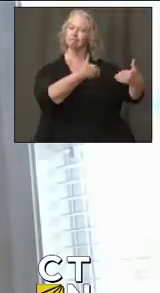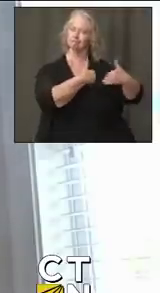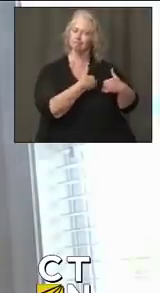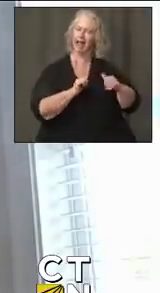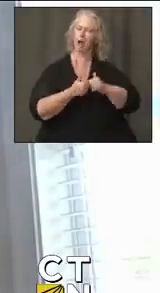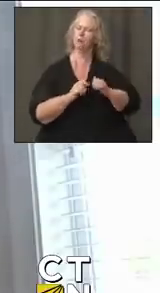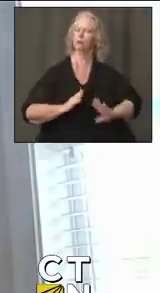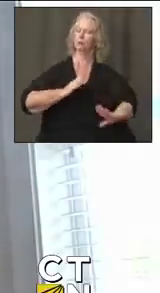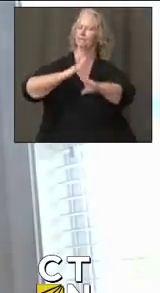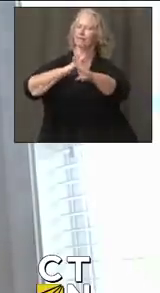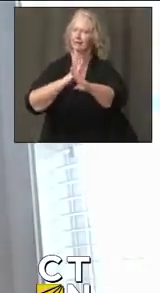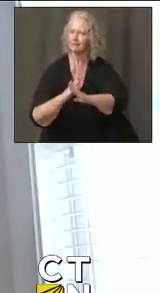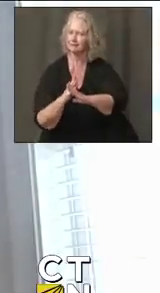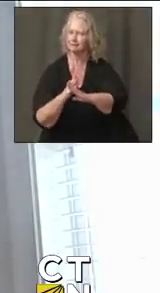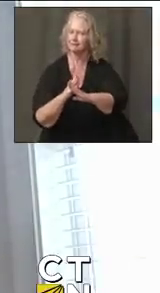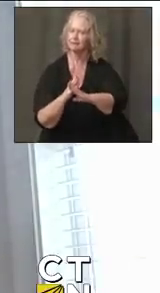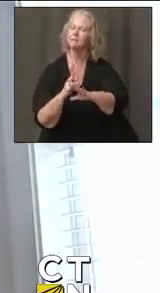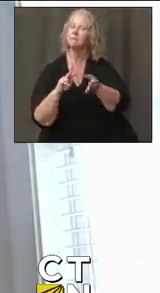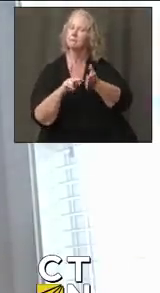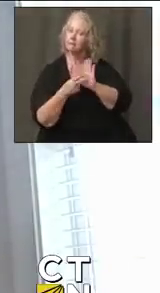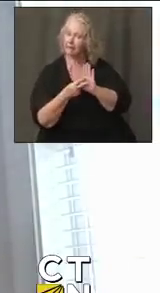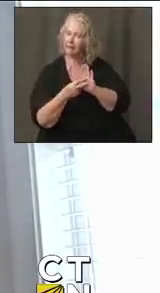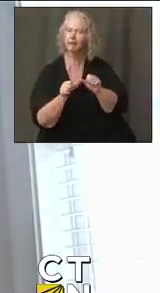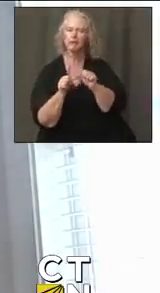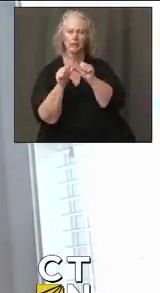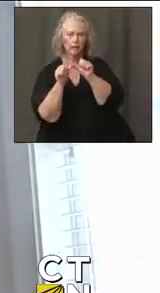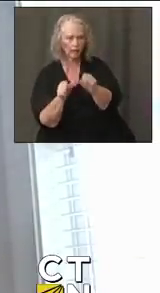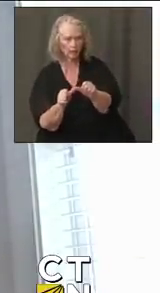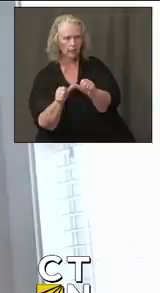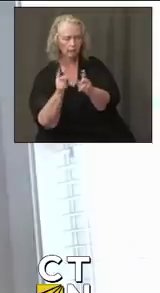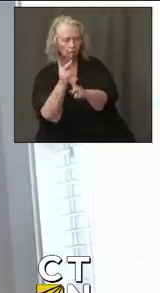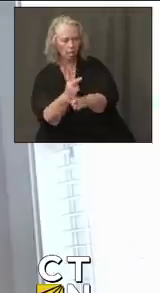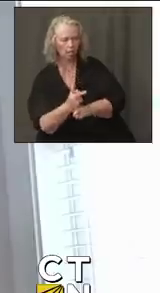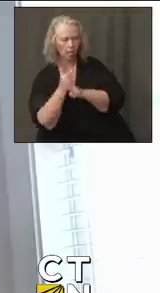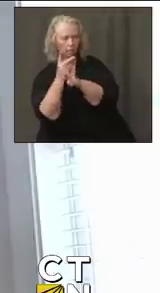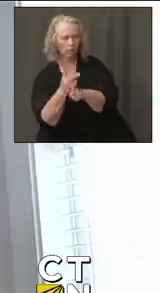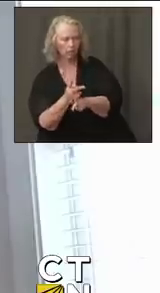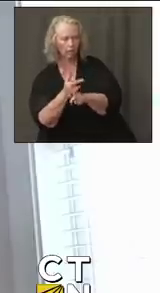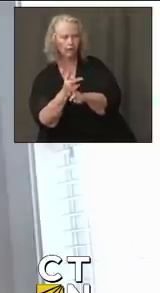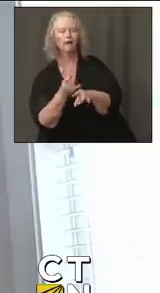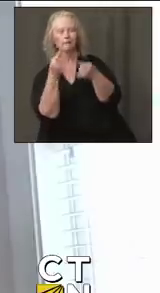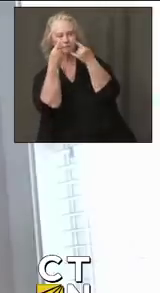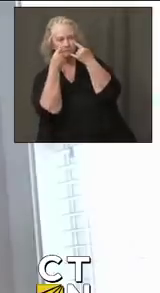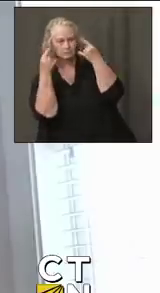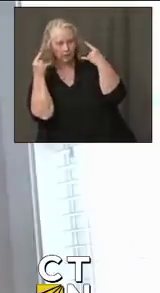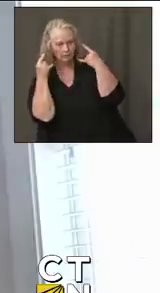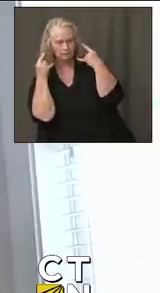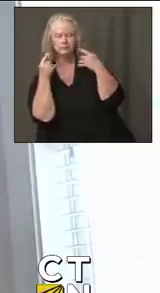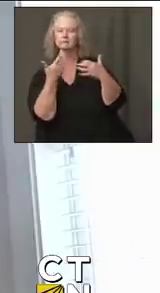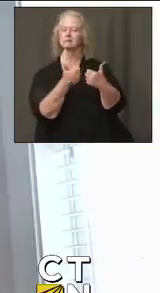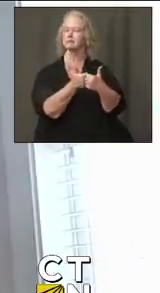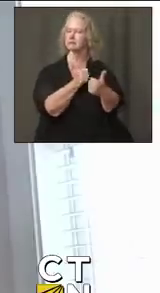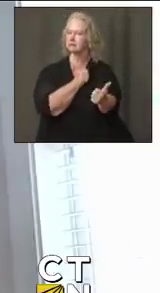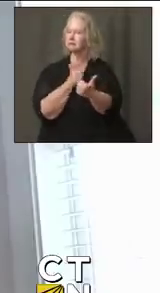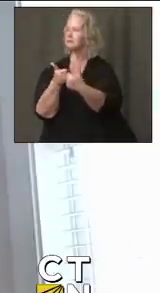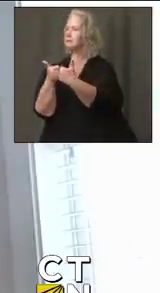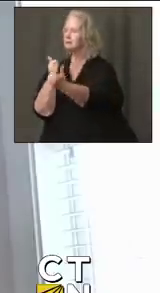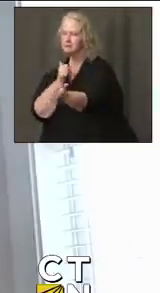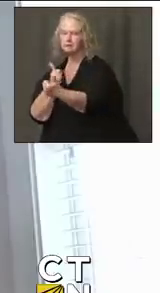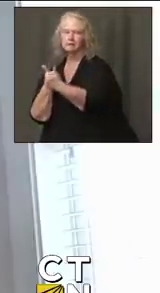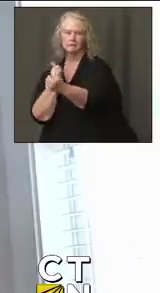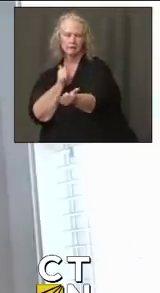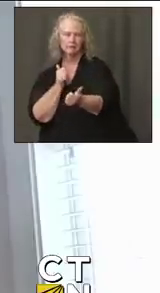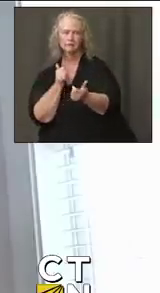that has to do with our continuing to keep our guard up in wearing masks, keeping our social distancing, staying away